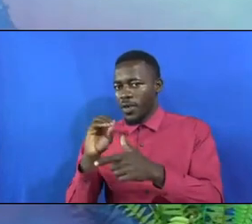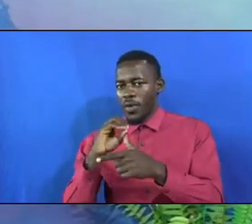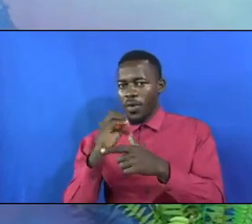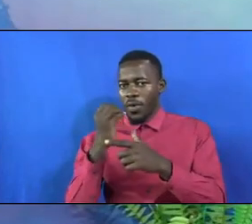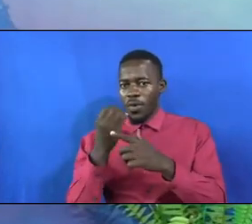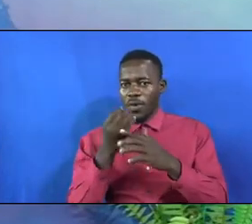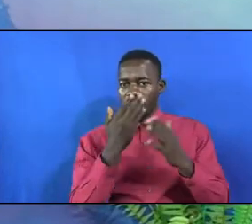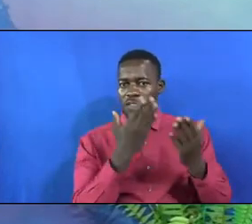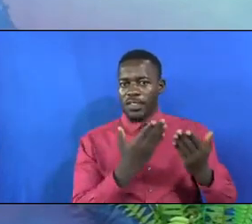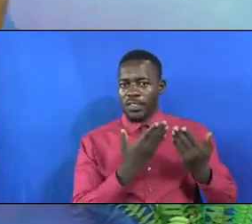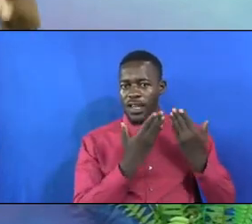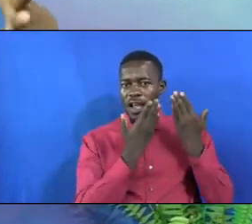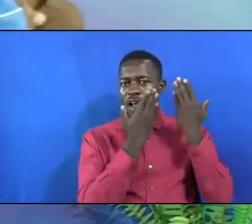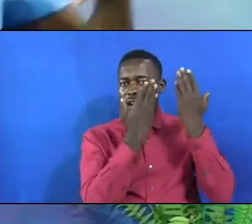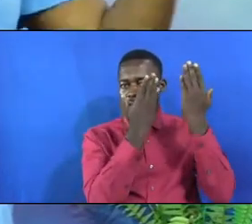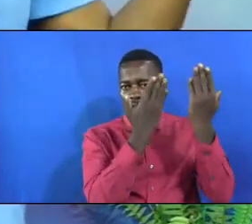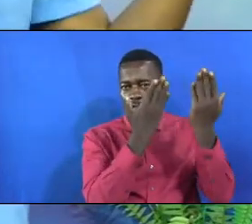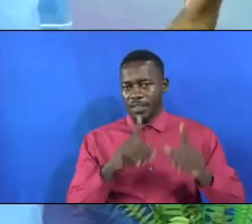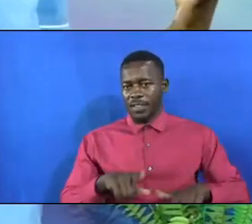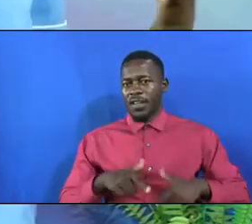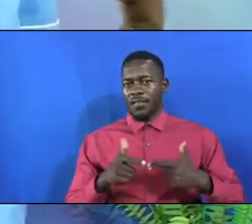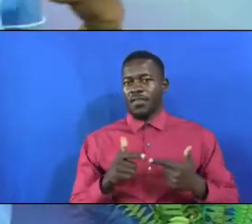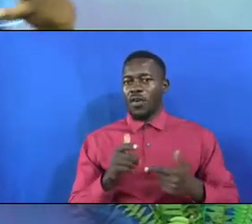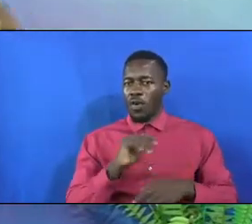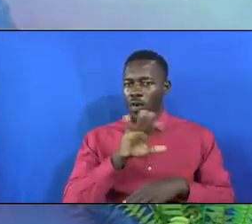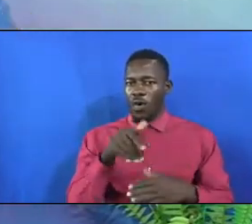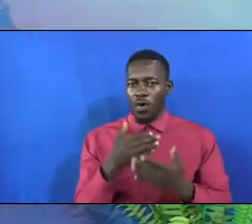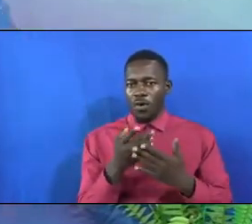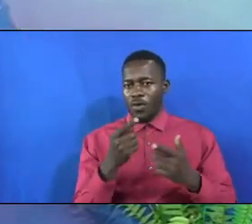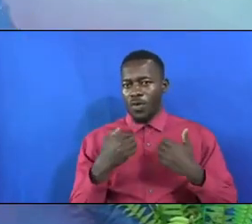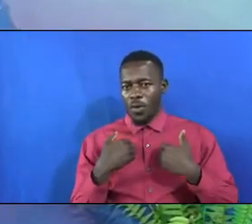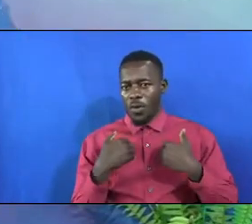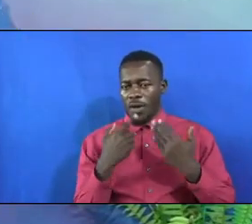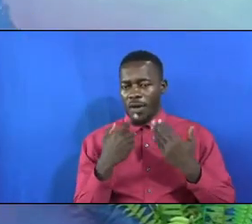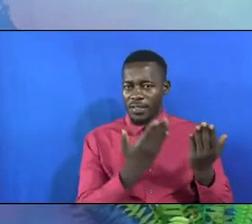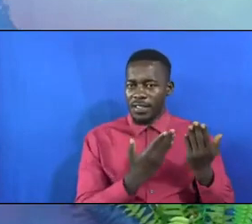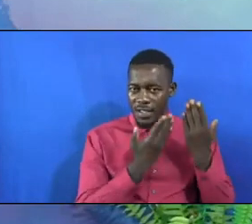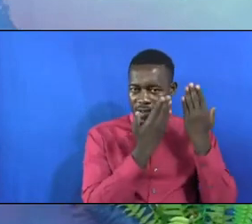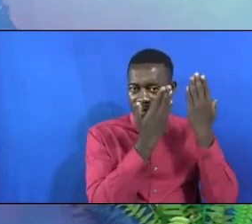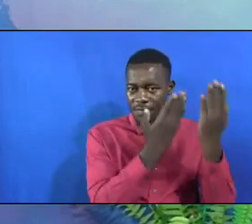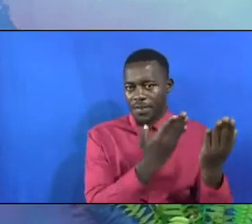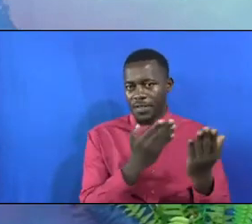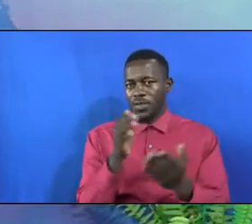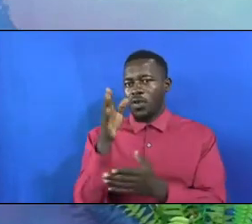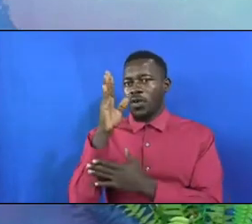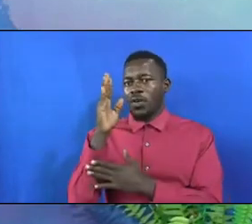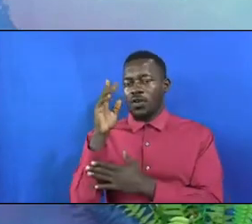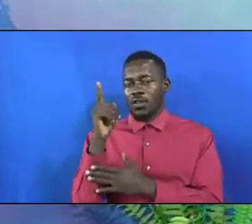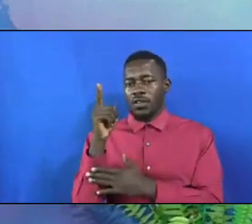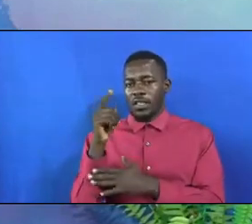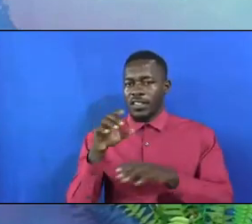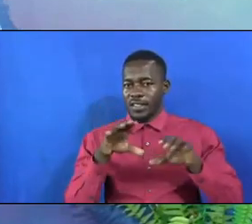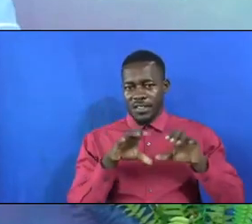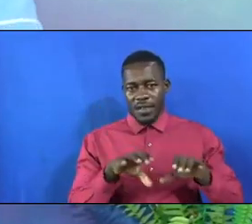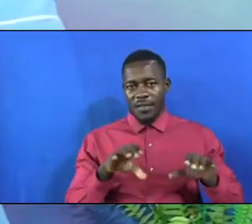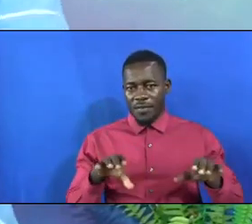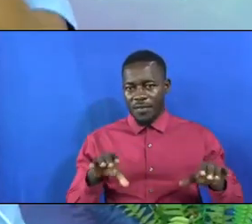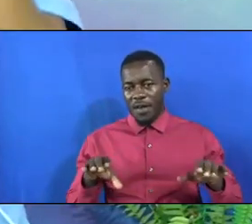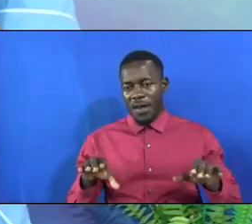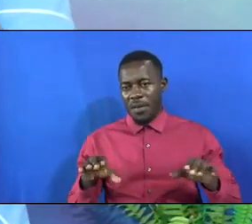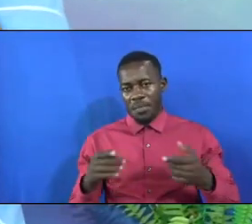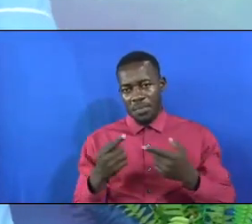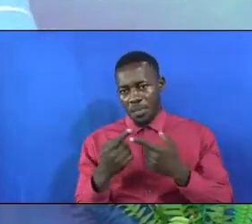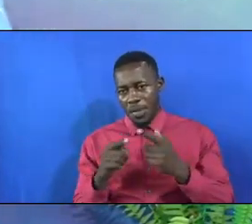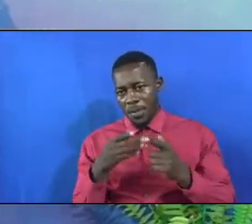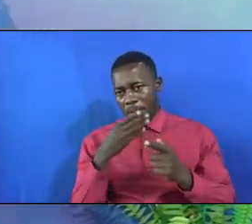the cost and sacrifice of giving up all that you have and to suffer just because you want to honor God.